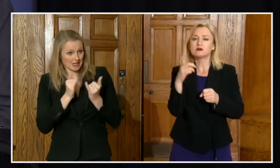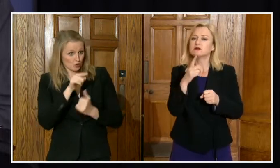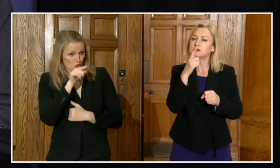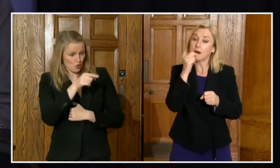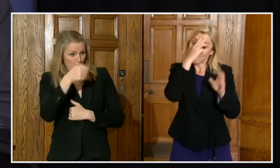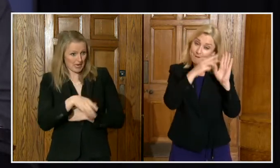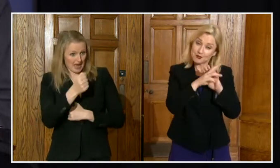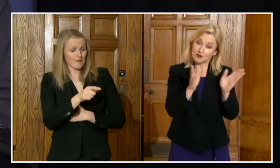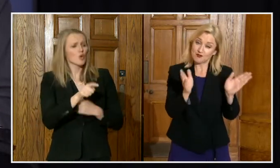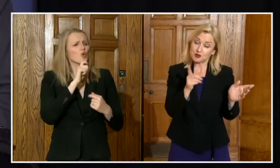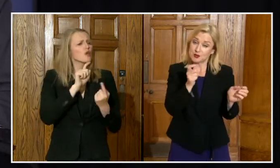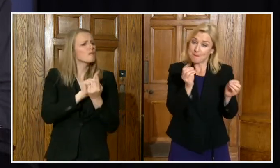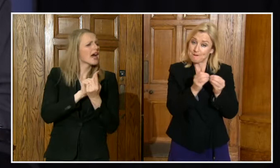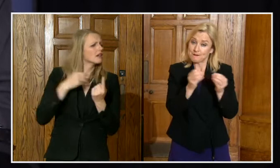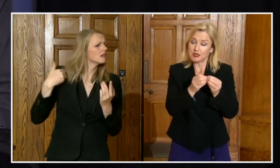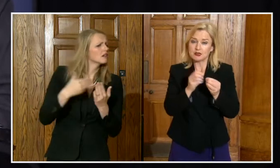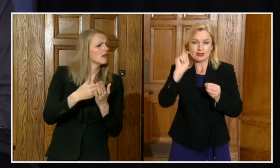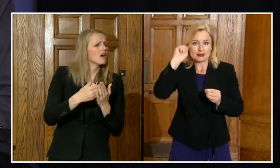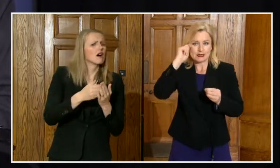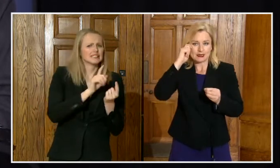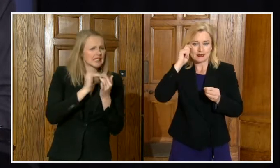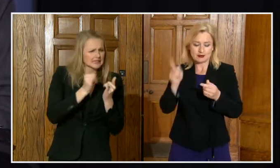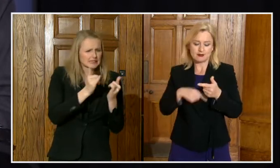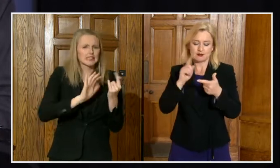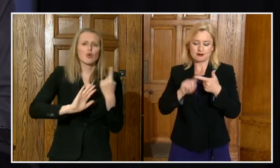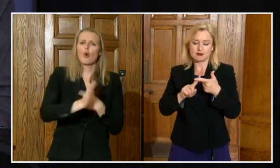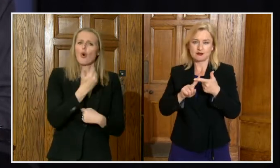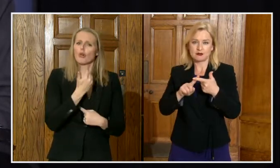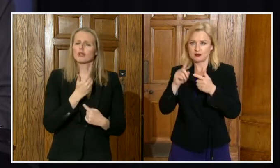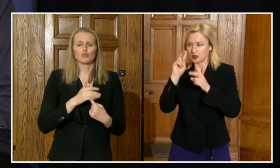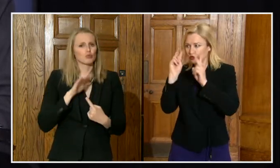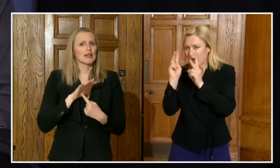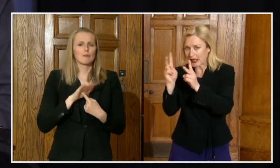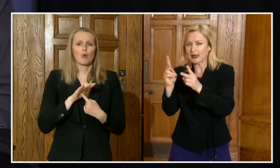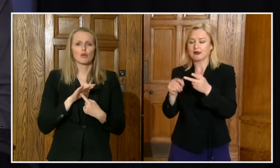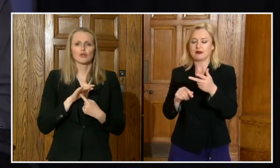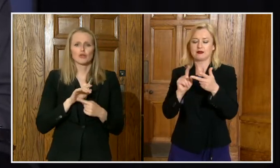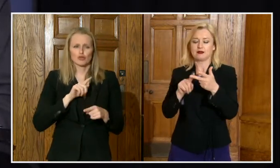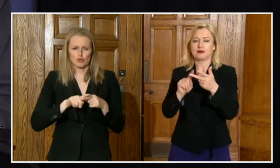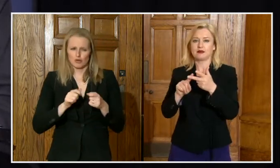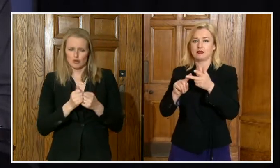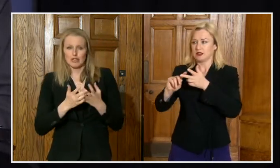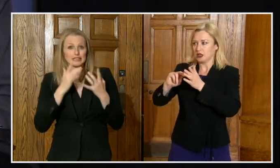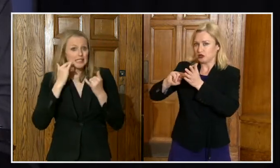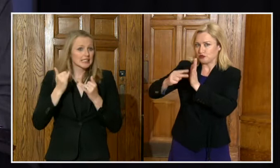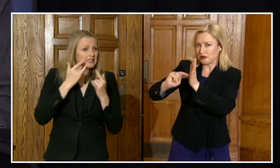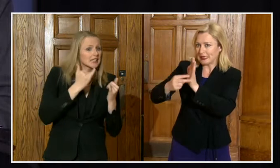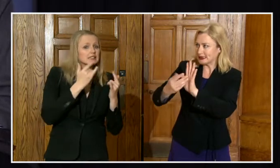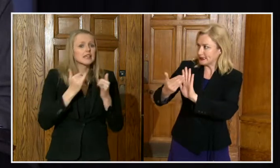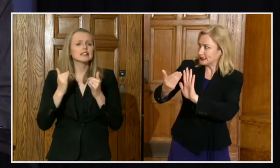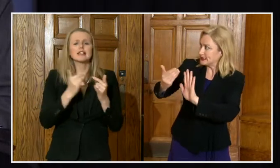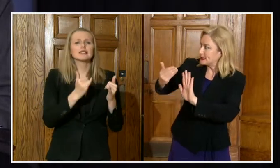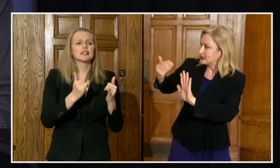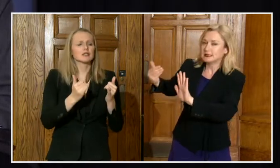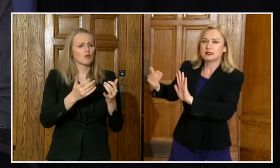hugely important, as we've increased our capacity for testing, that we use that testing, as I've said before,